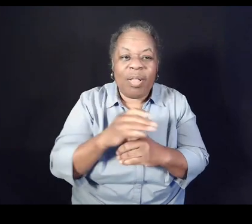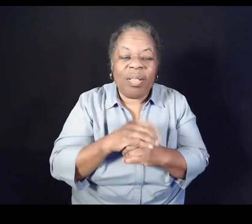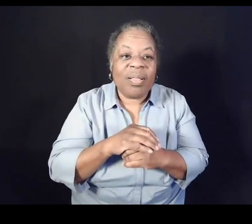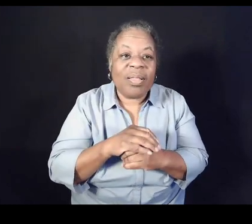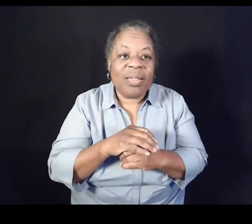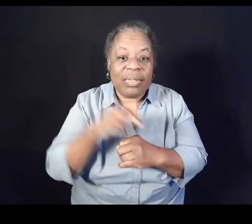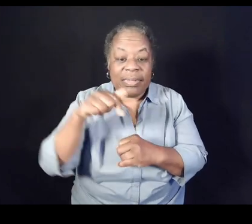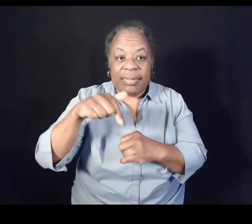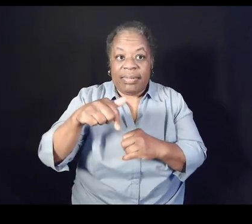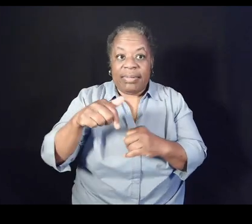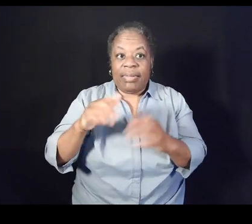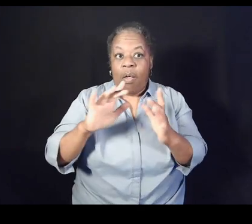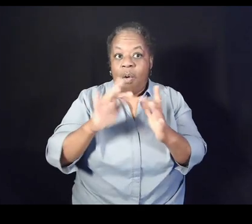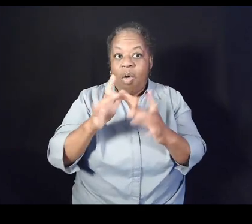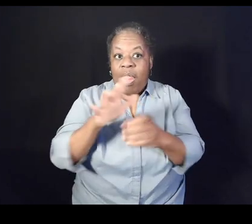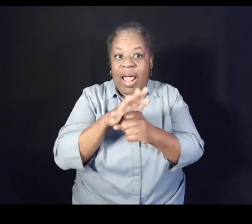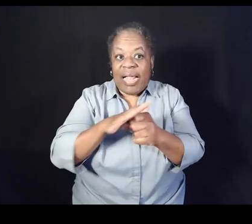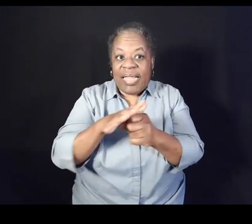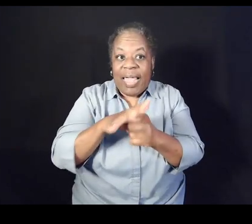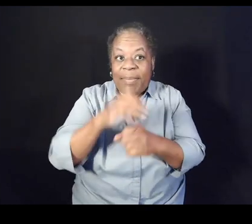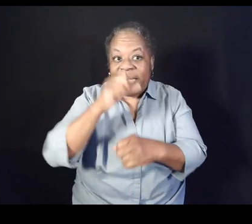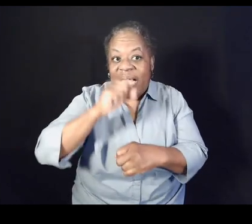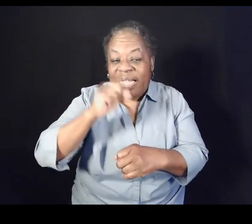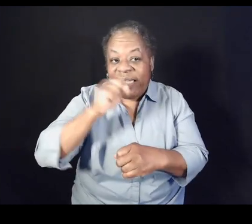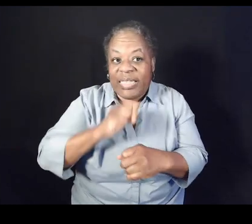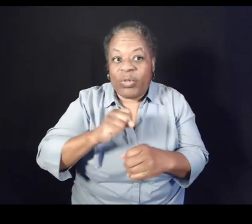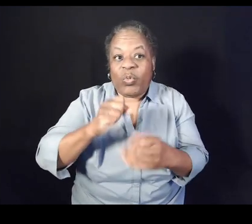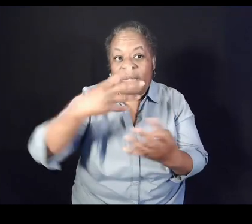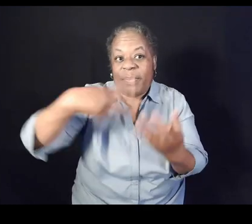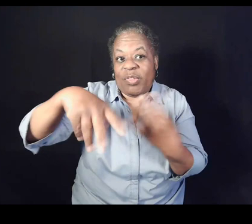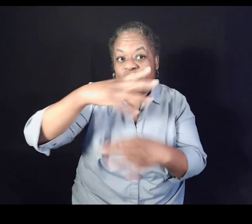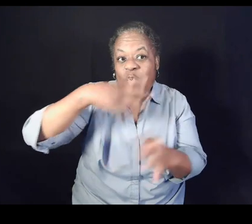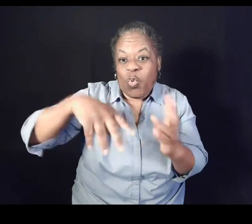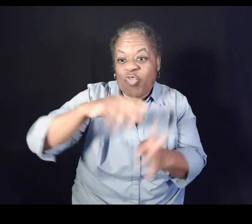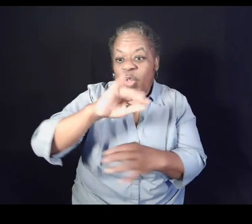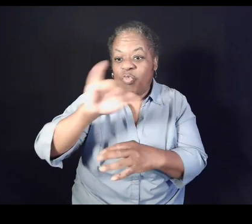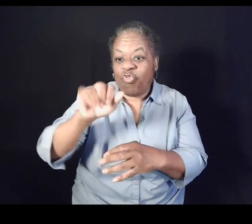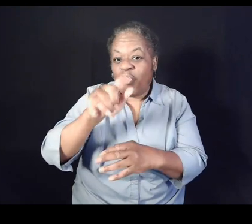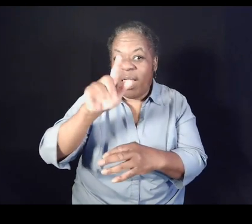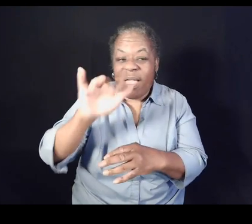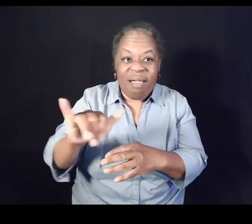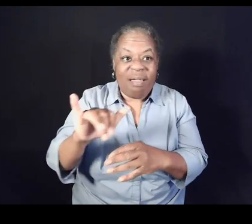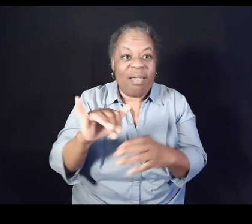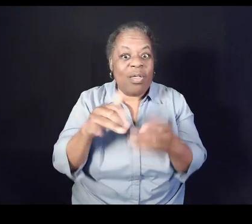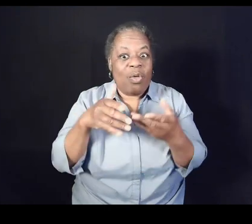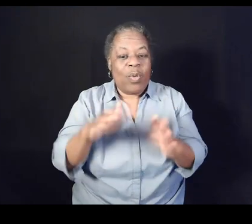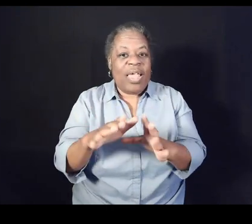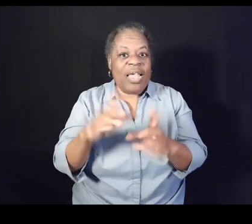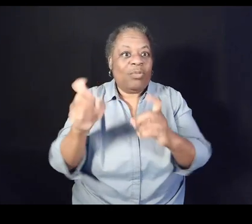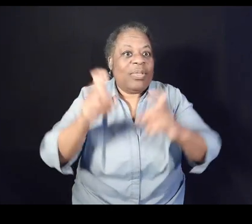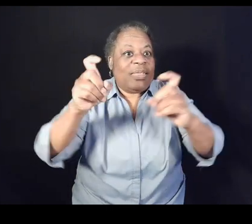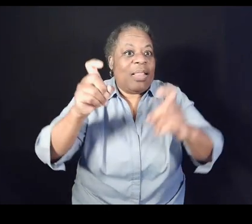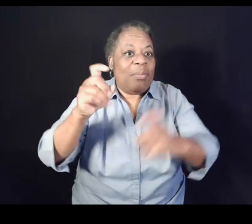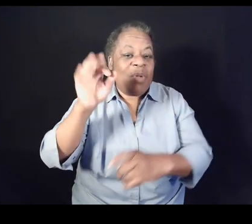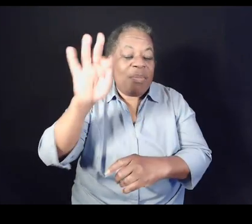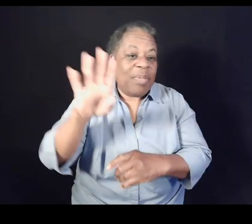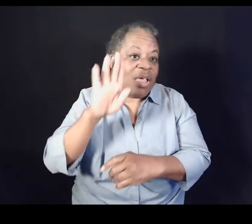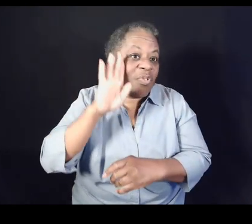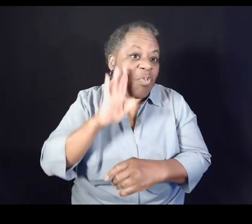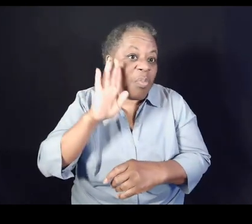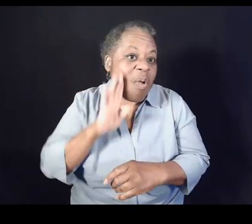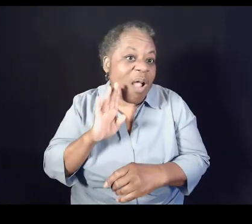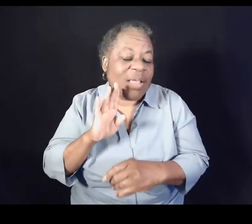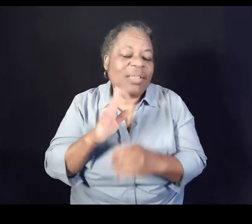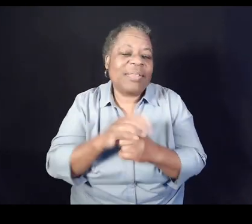doing an ice cream social on Zoom in July as a way to celebrate Pastor Bryan and his years of leading Grace Chapel. So keep a lookout for